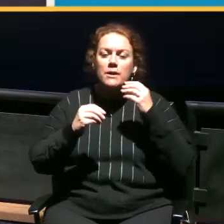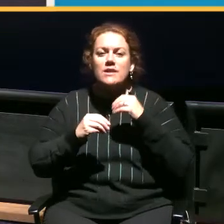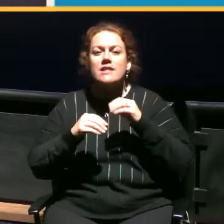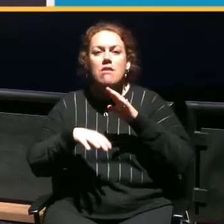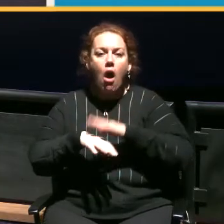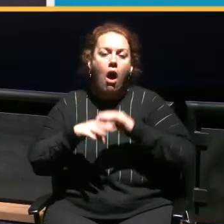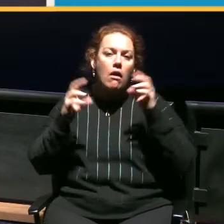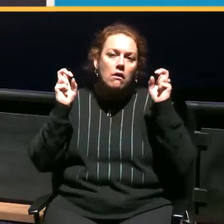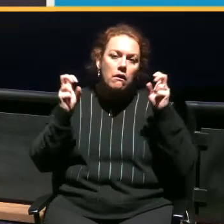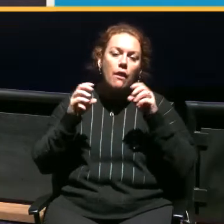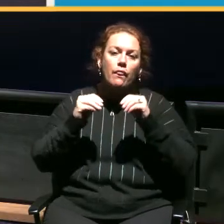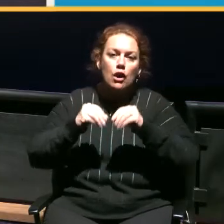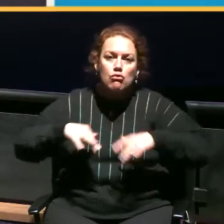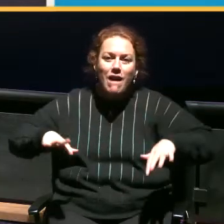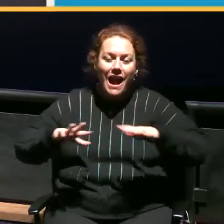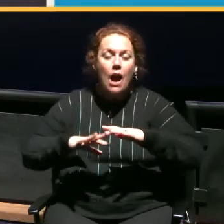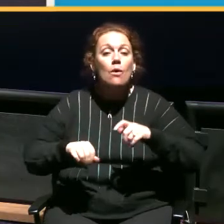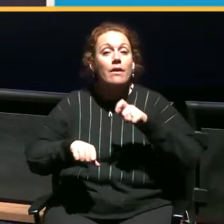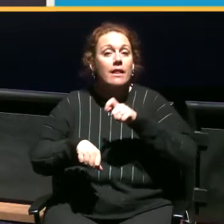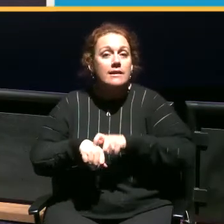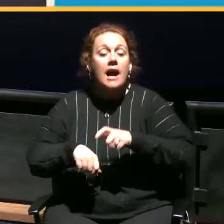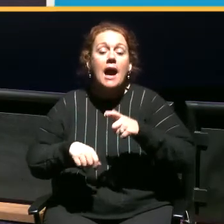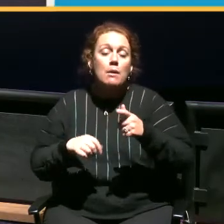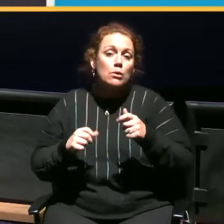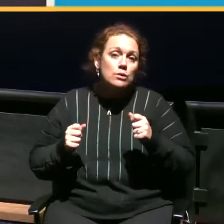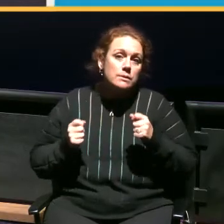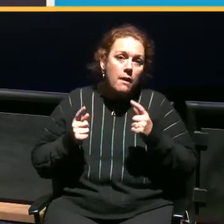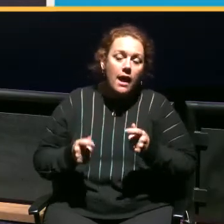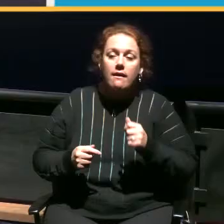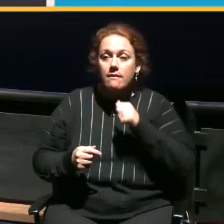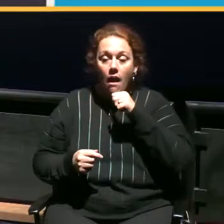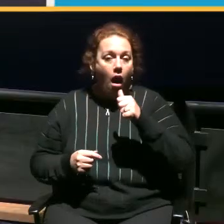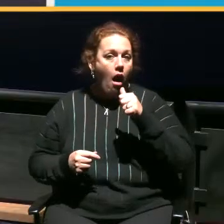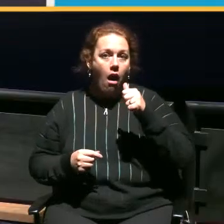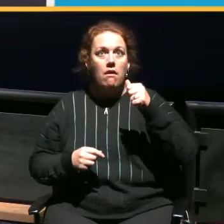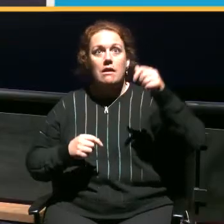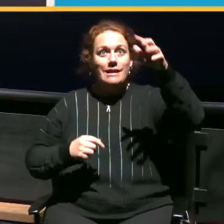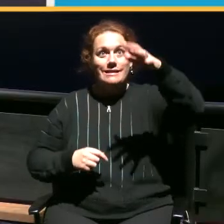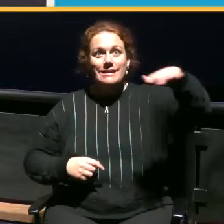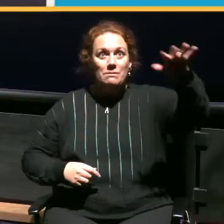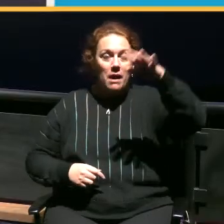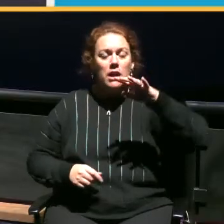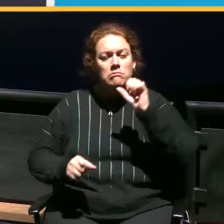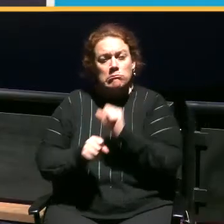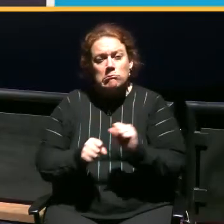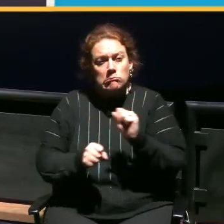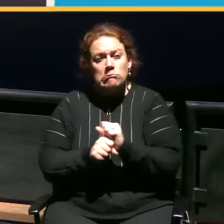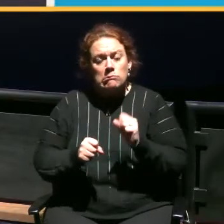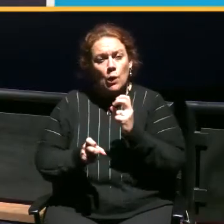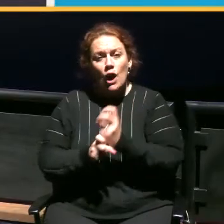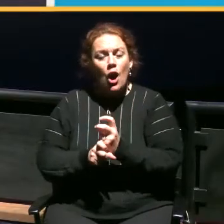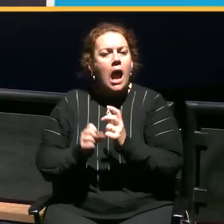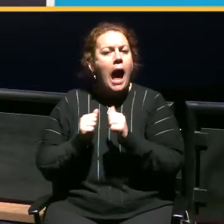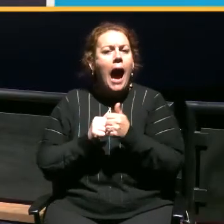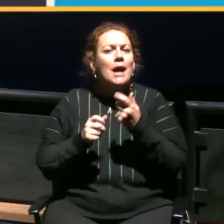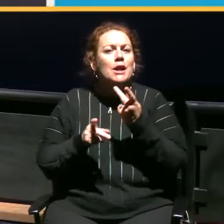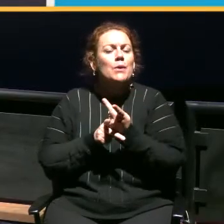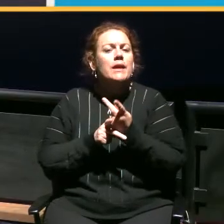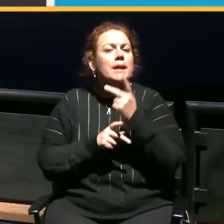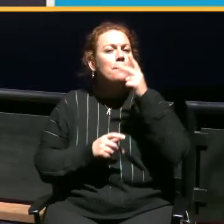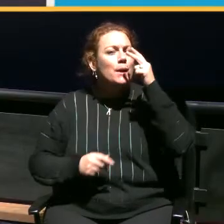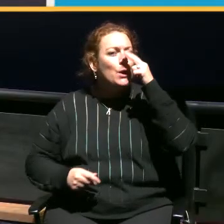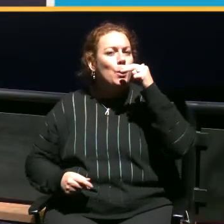the time that you're spending that's not in space, and you're an astronaut, working really, really hard. How do you keep